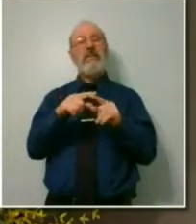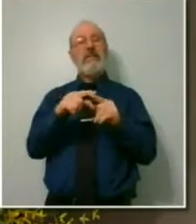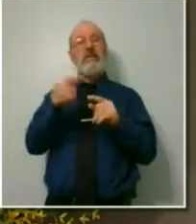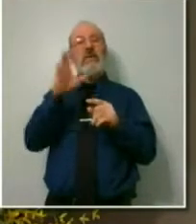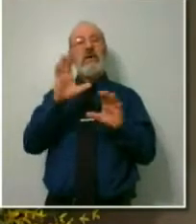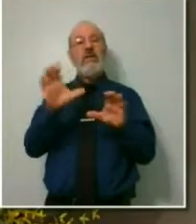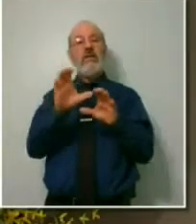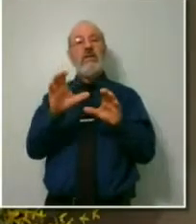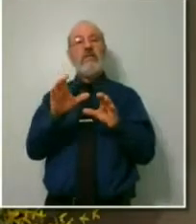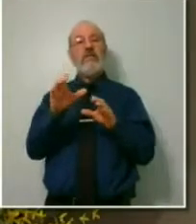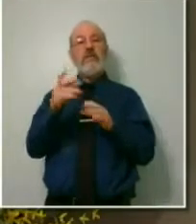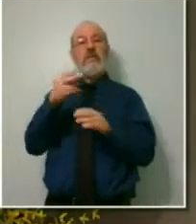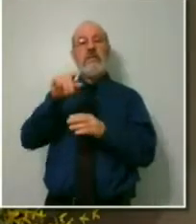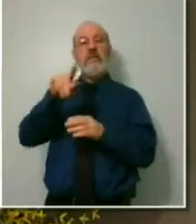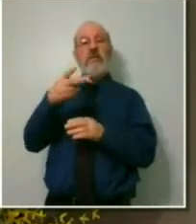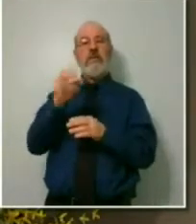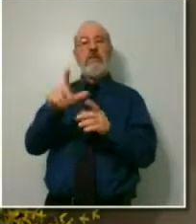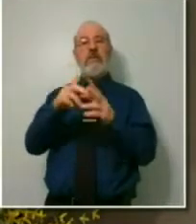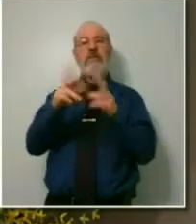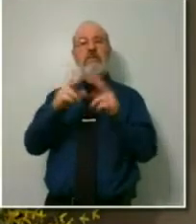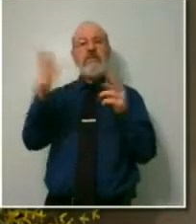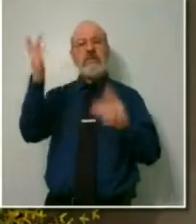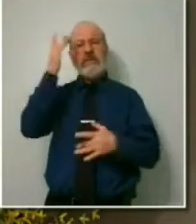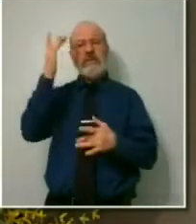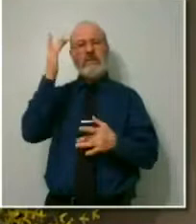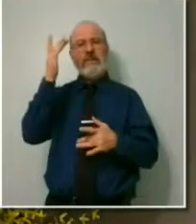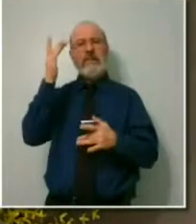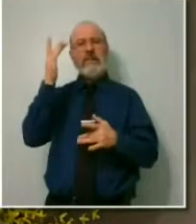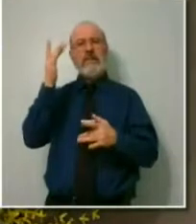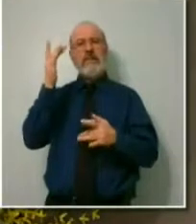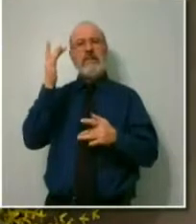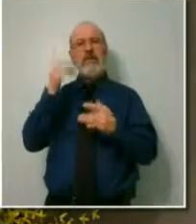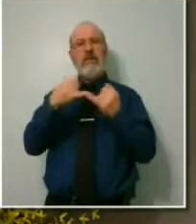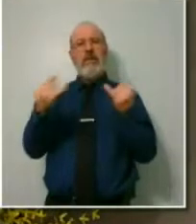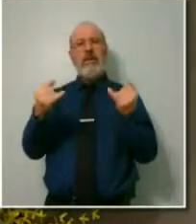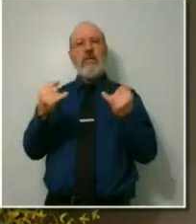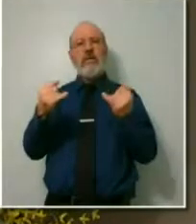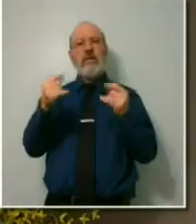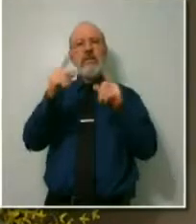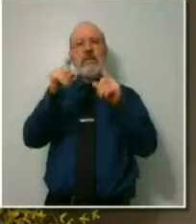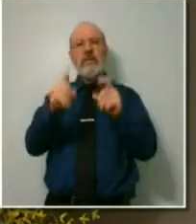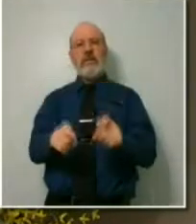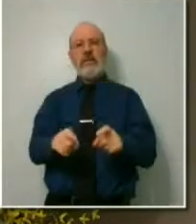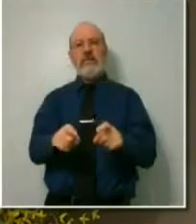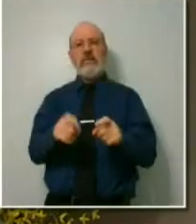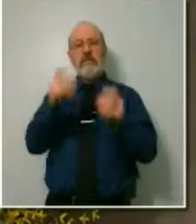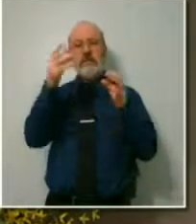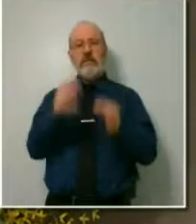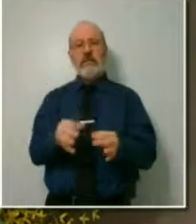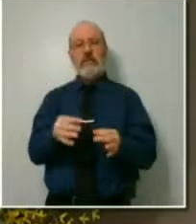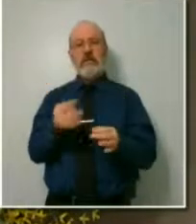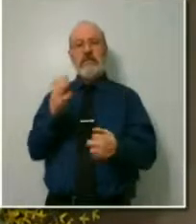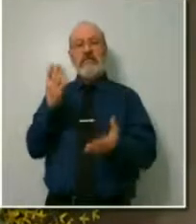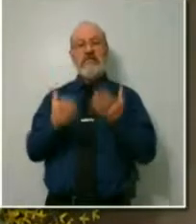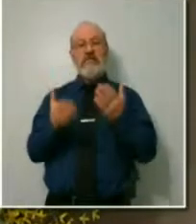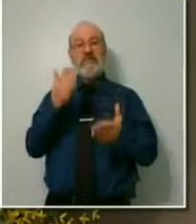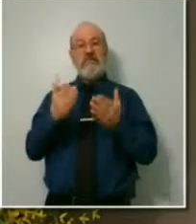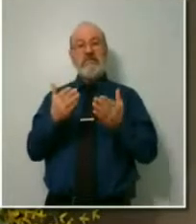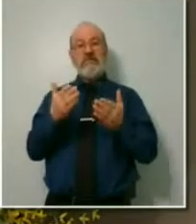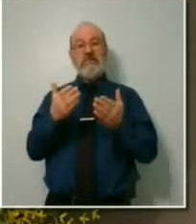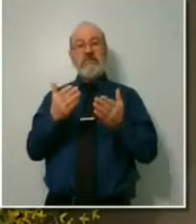he's been very, very sick and has actually gone online and taken the test to determine if perhaps the symptoms are